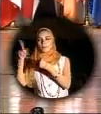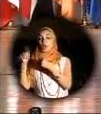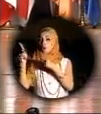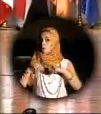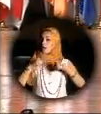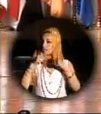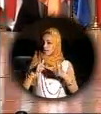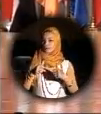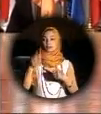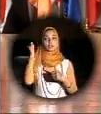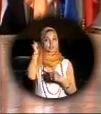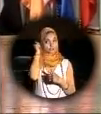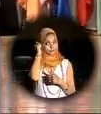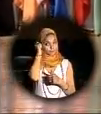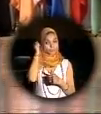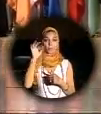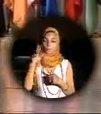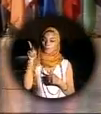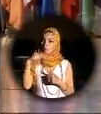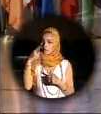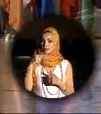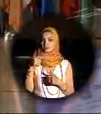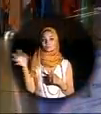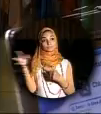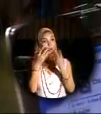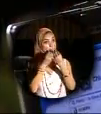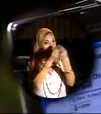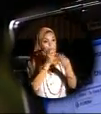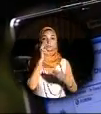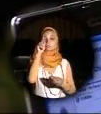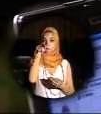see if Romina is live.